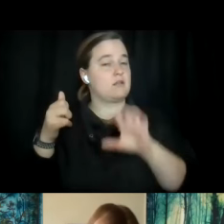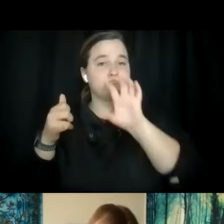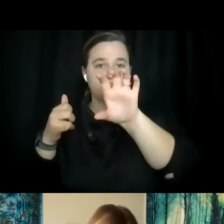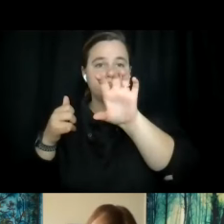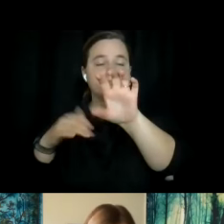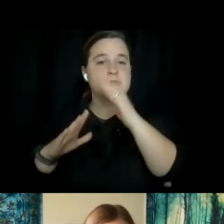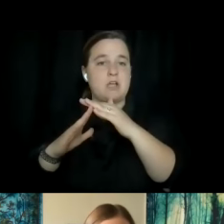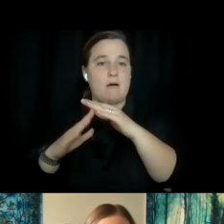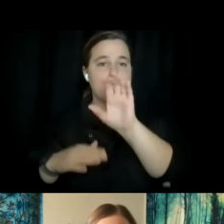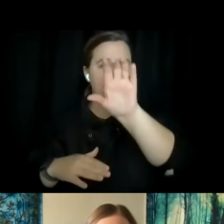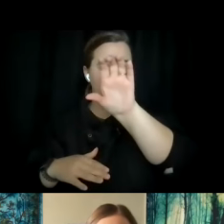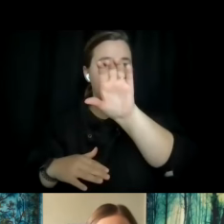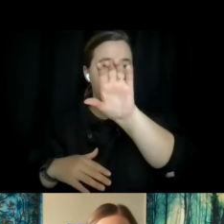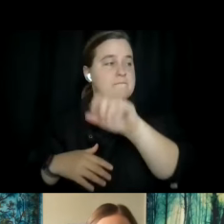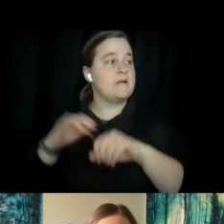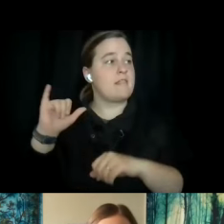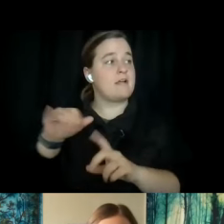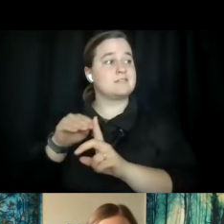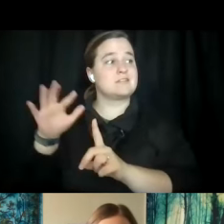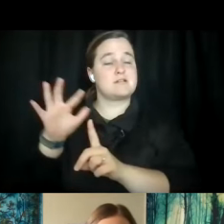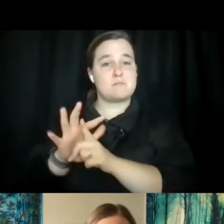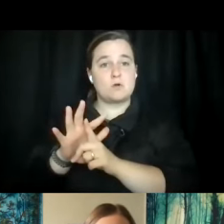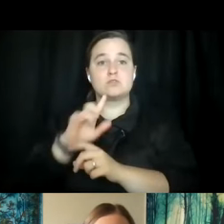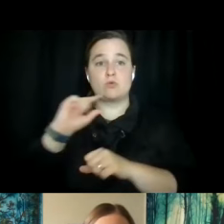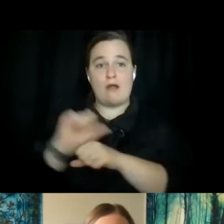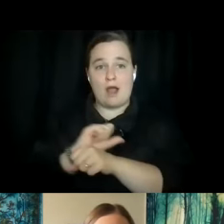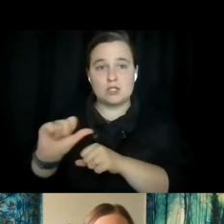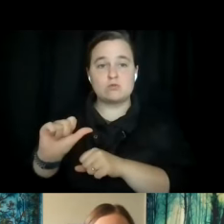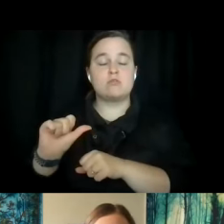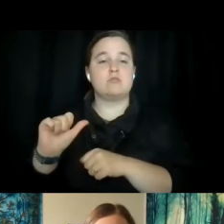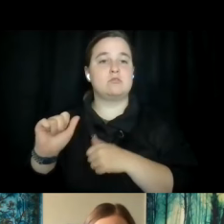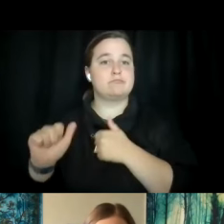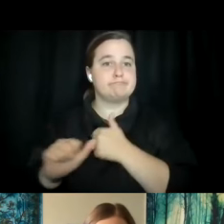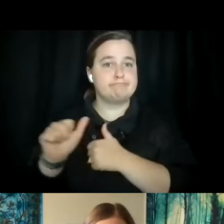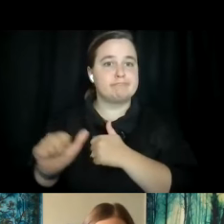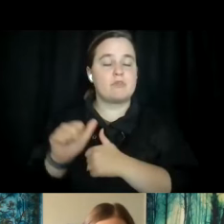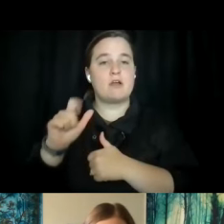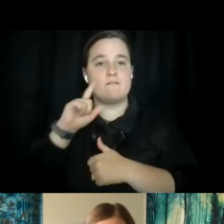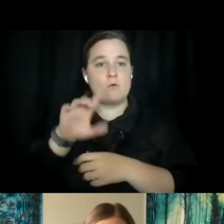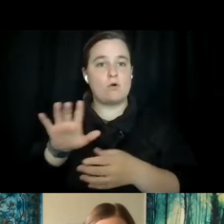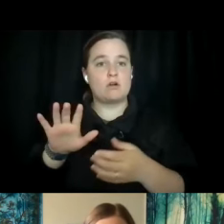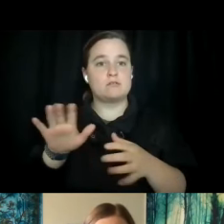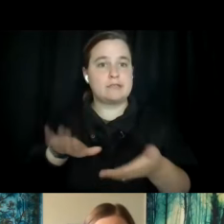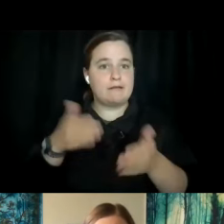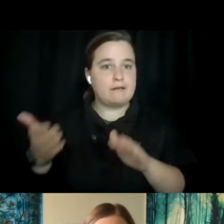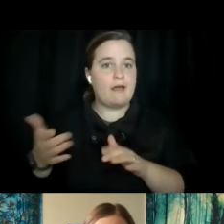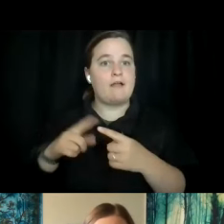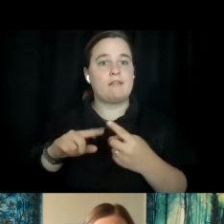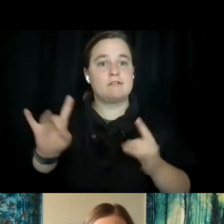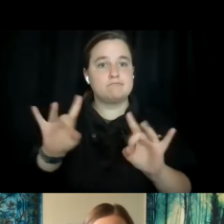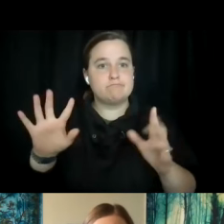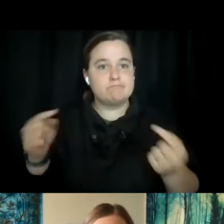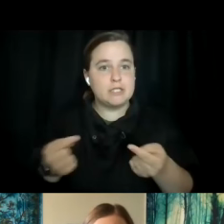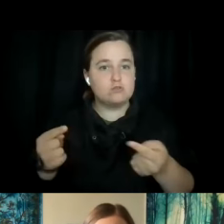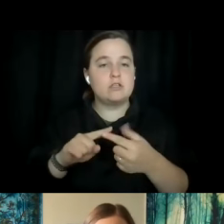top. So that's exposure to actual or threatened death, serious injury, or sexual violence. And then you can